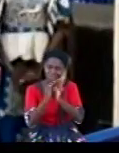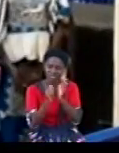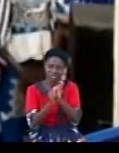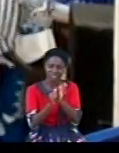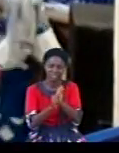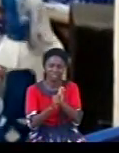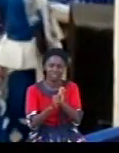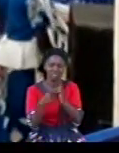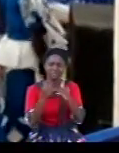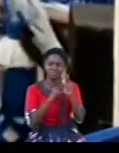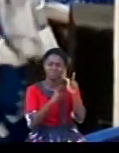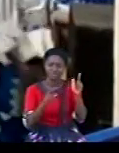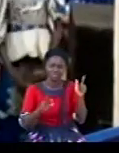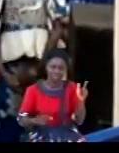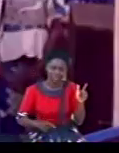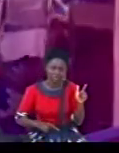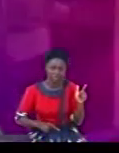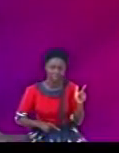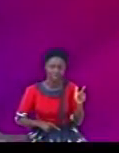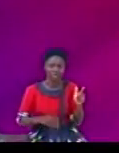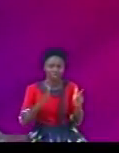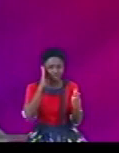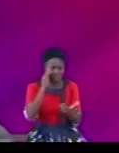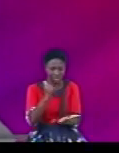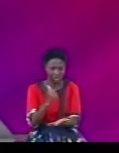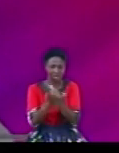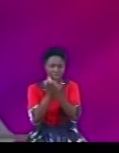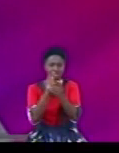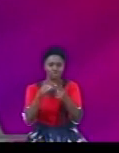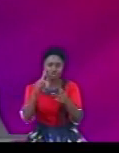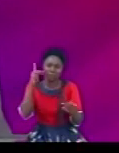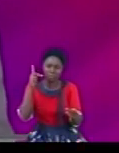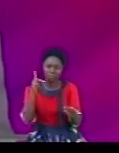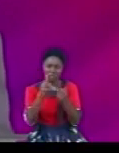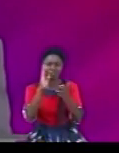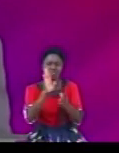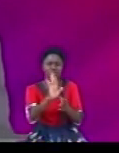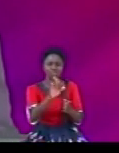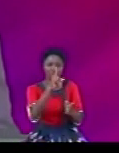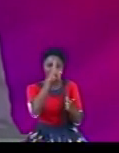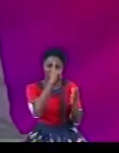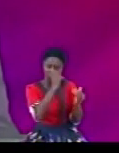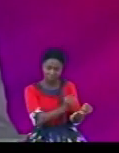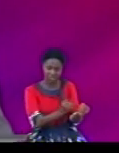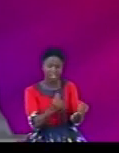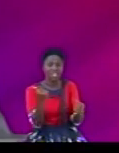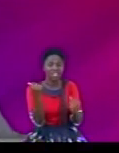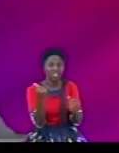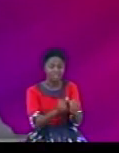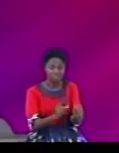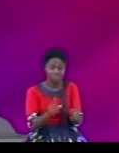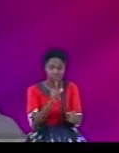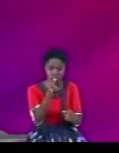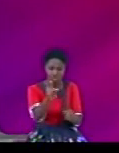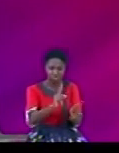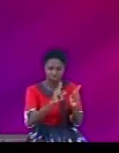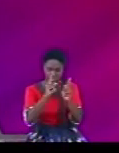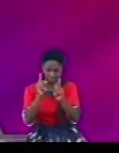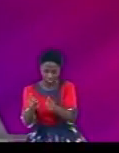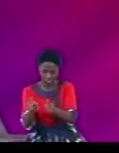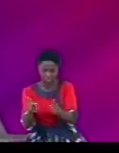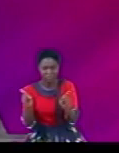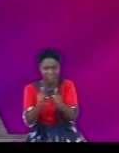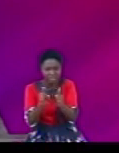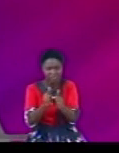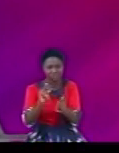the Lord is going to perfect your faith everywhere you go. Like Paul the Apostle, he